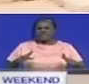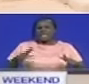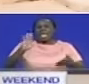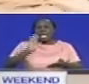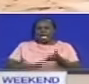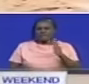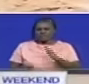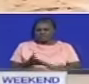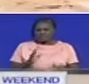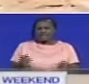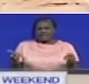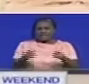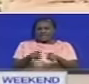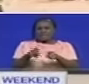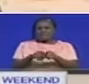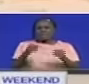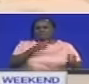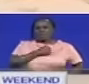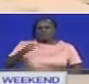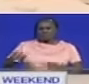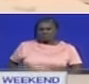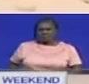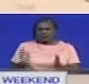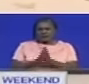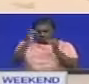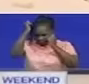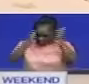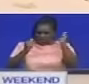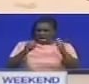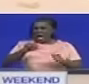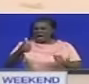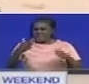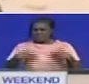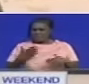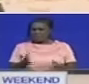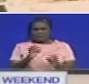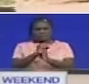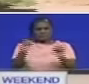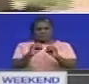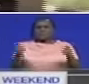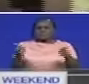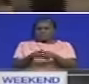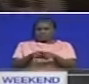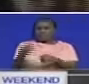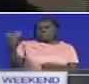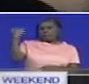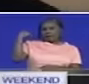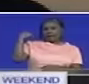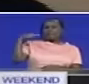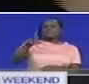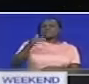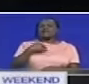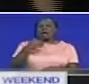from military and GSU personnel on the roads, there's no one on this road. As you can see behind you, there's still